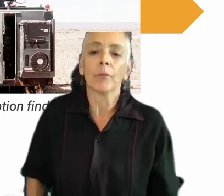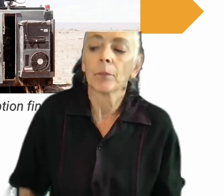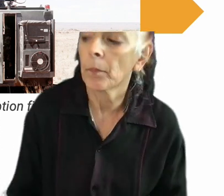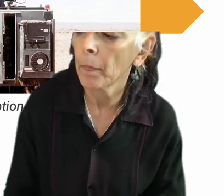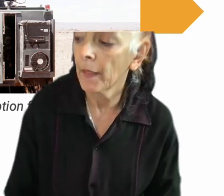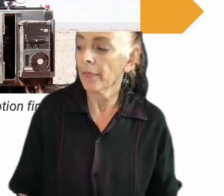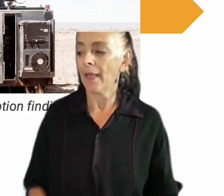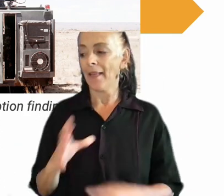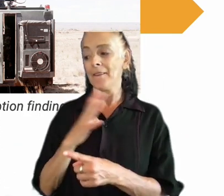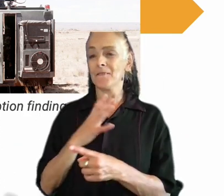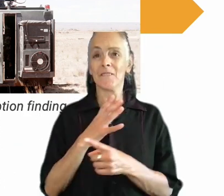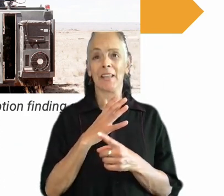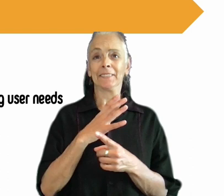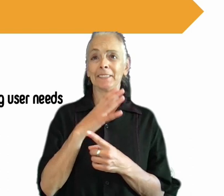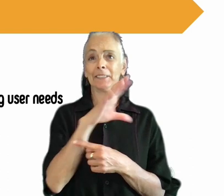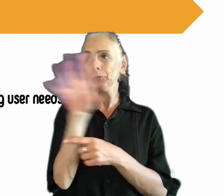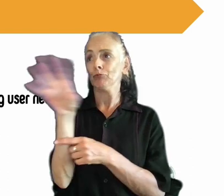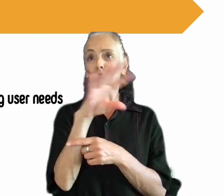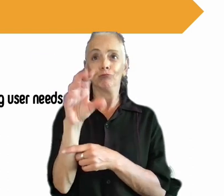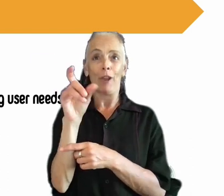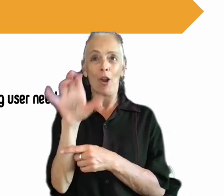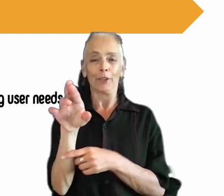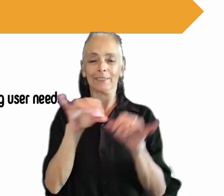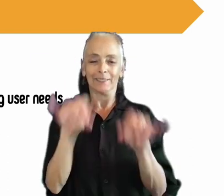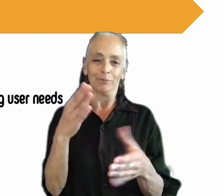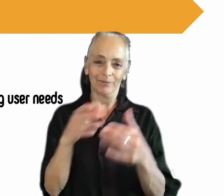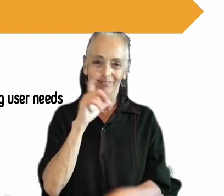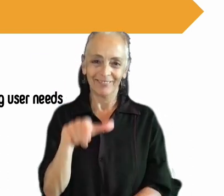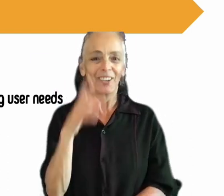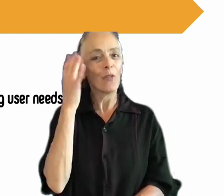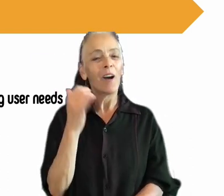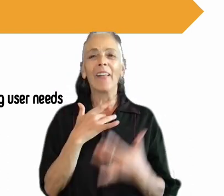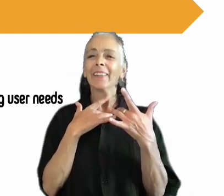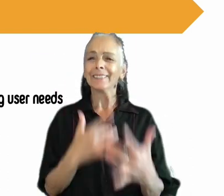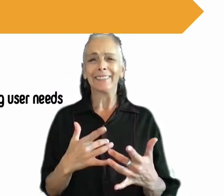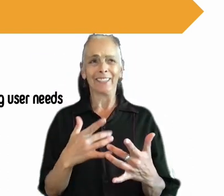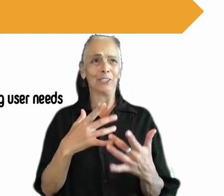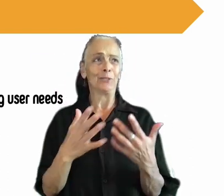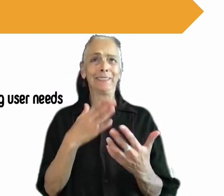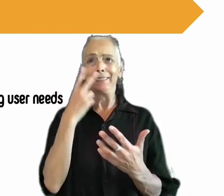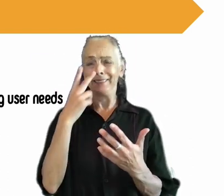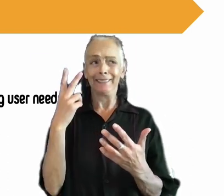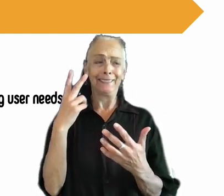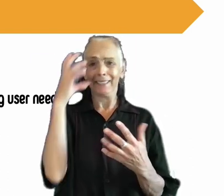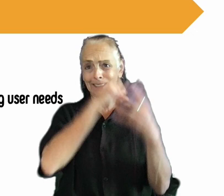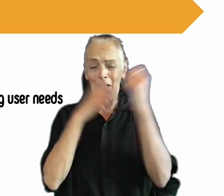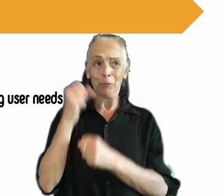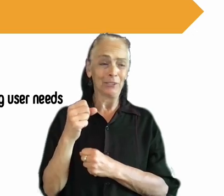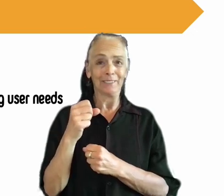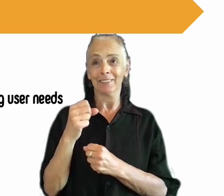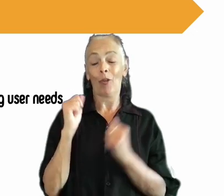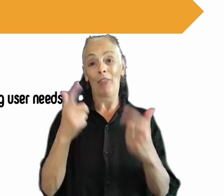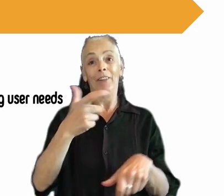finding radar system because honestly they tend to just fly around in the air all the time